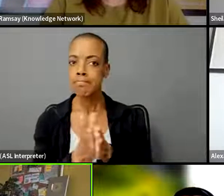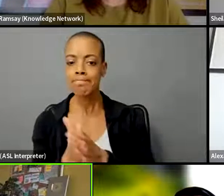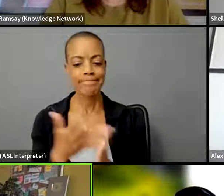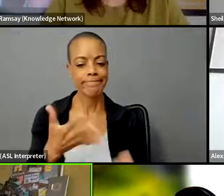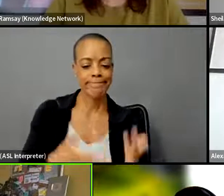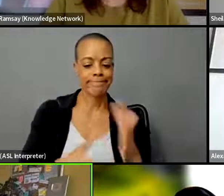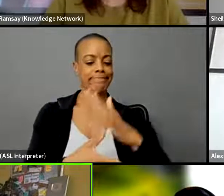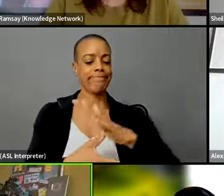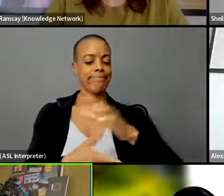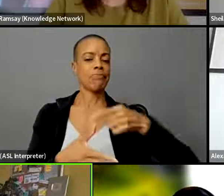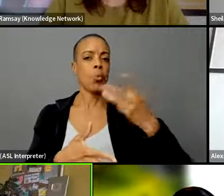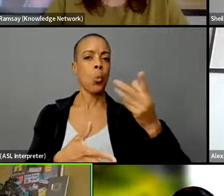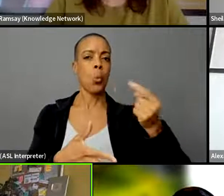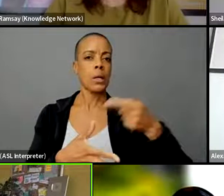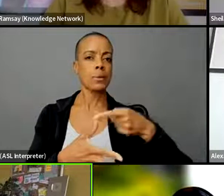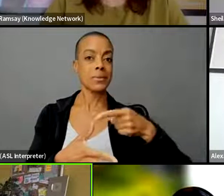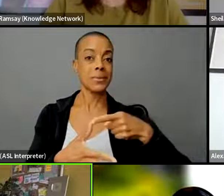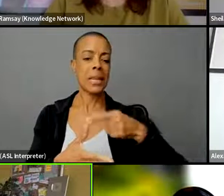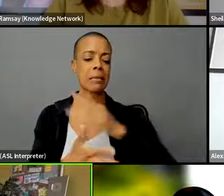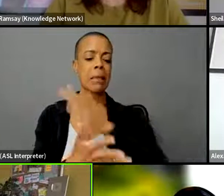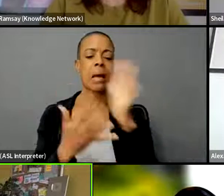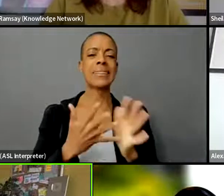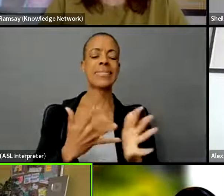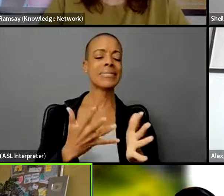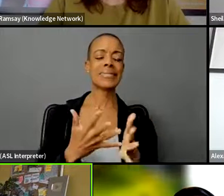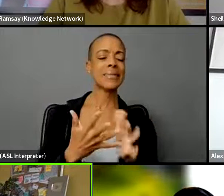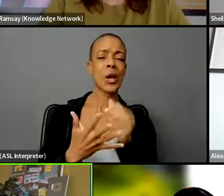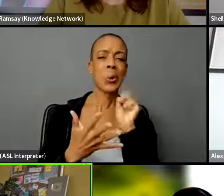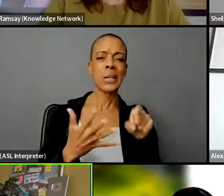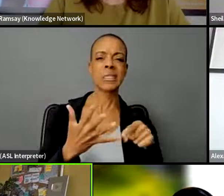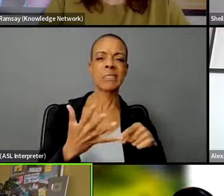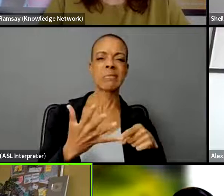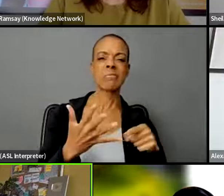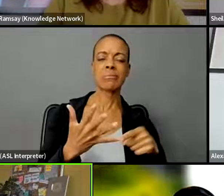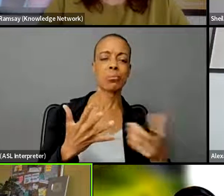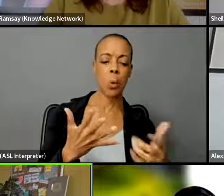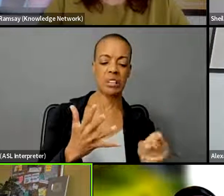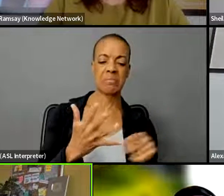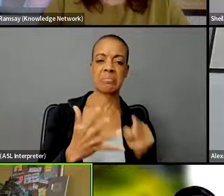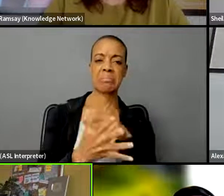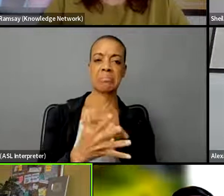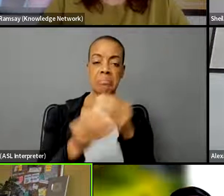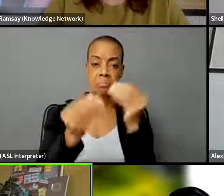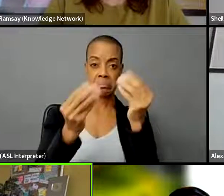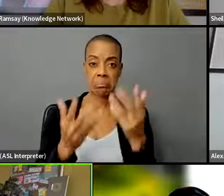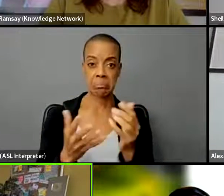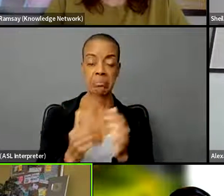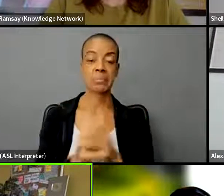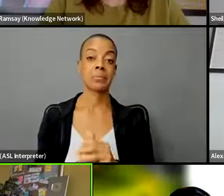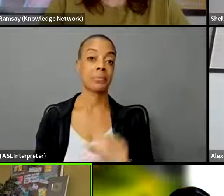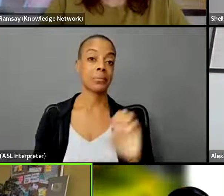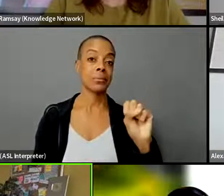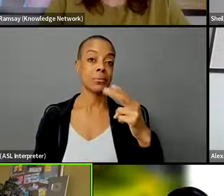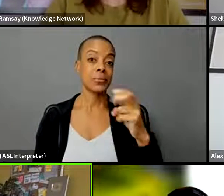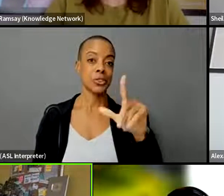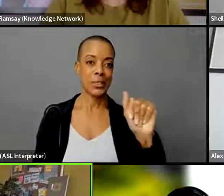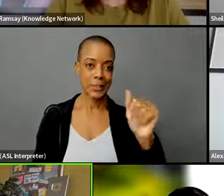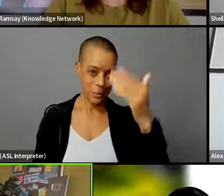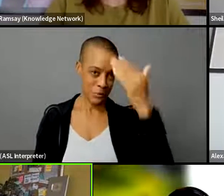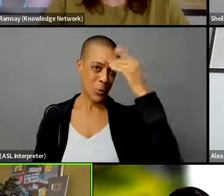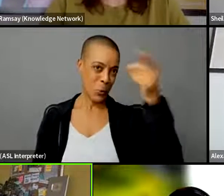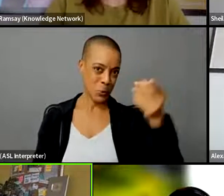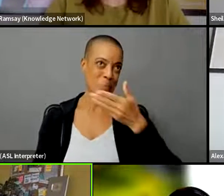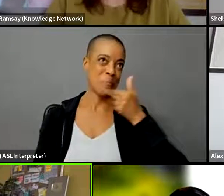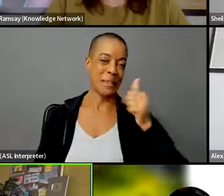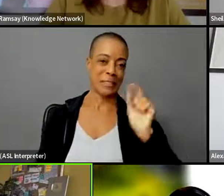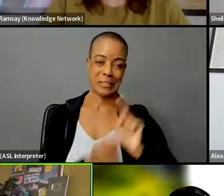then the stuff that, you aren't looking for right now. And maybe to start us off, Sheila, I know you best, so I'm going to pick on you if you